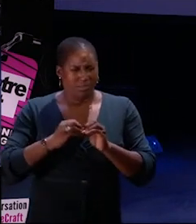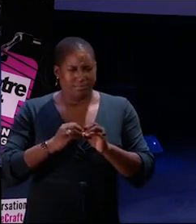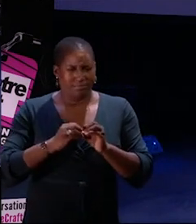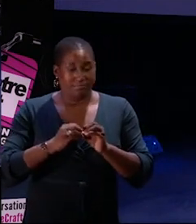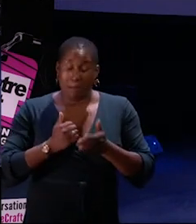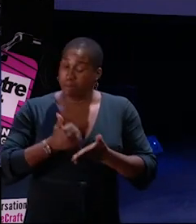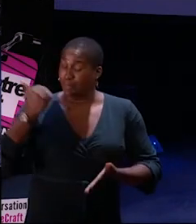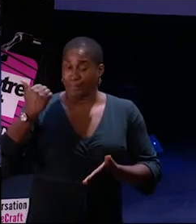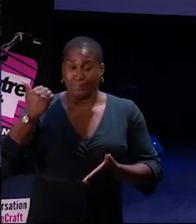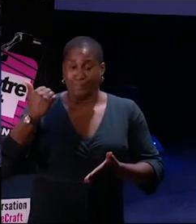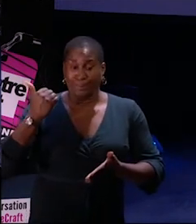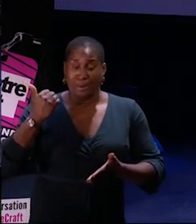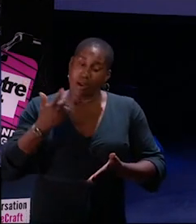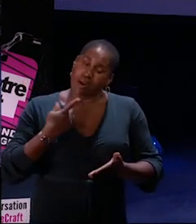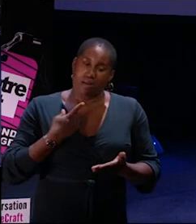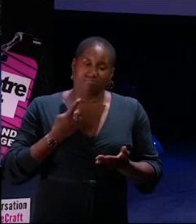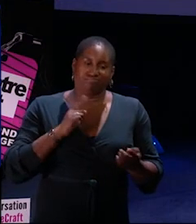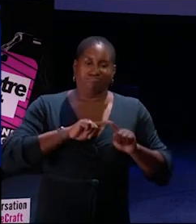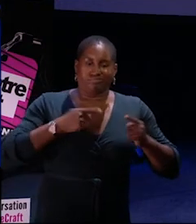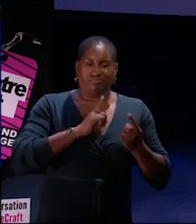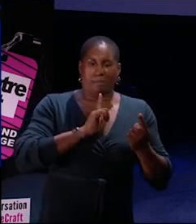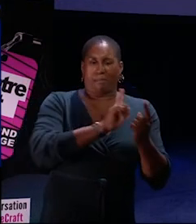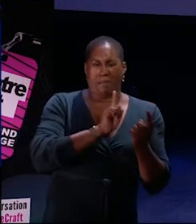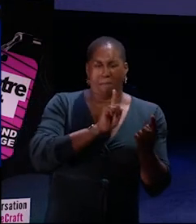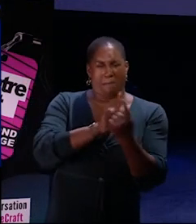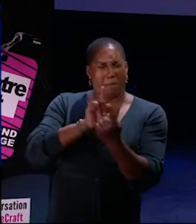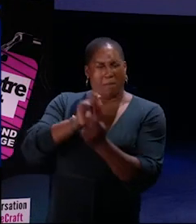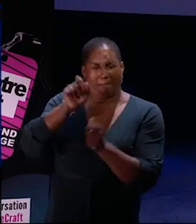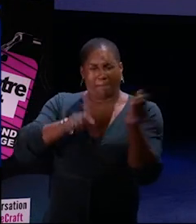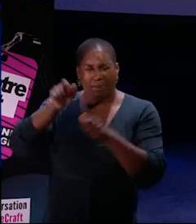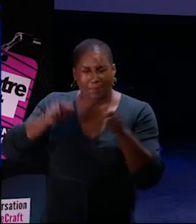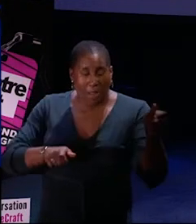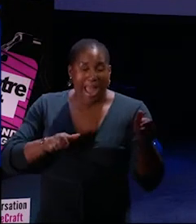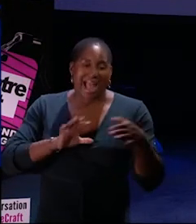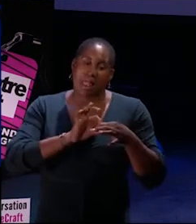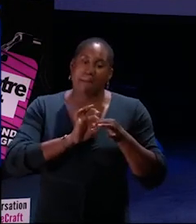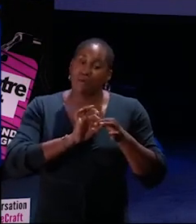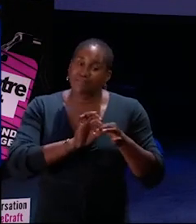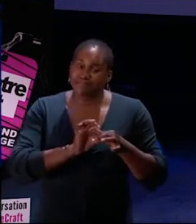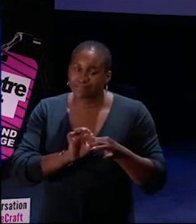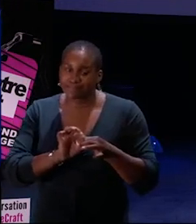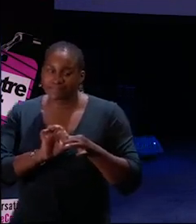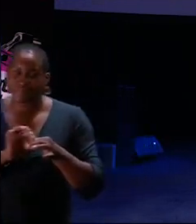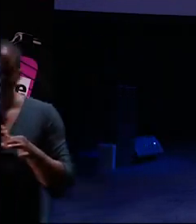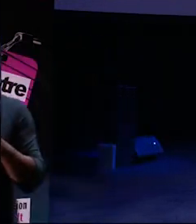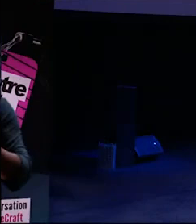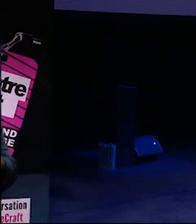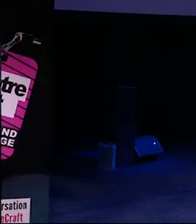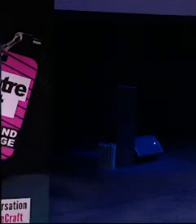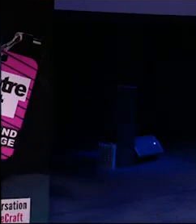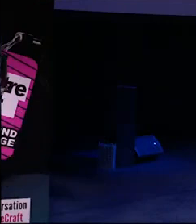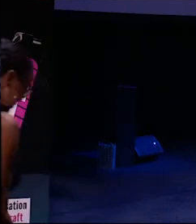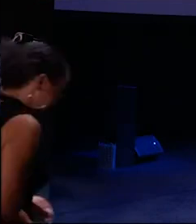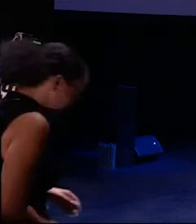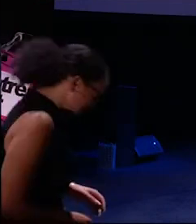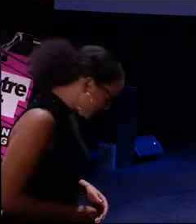it's just great working with different people, different teams, and yes, collaboration. So we did, but